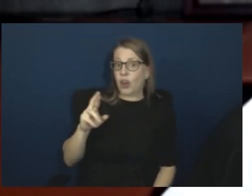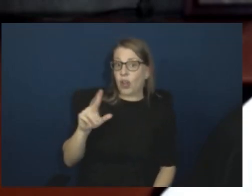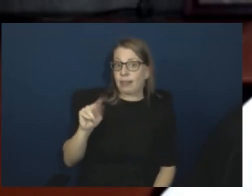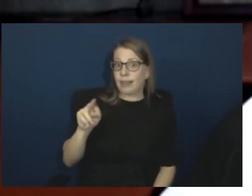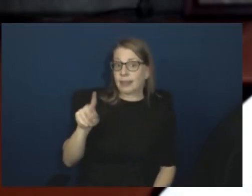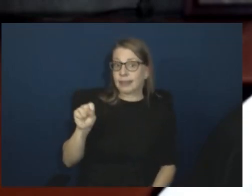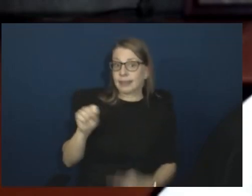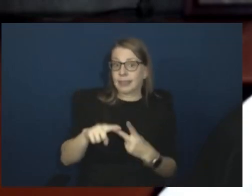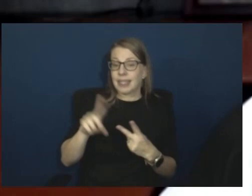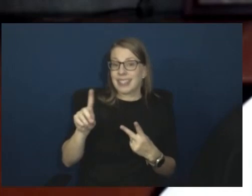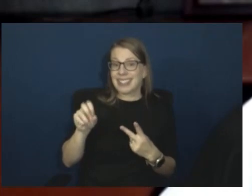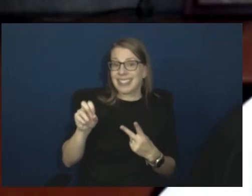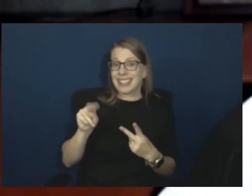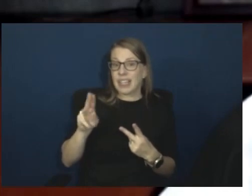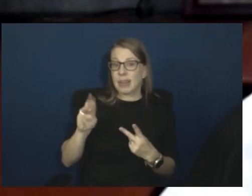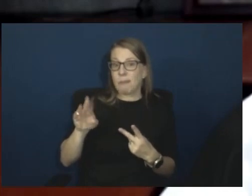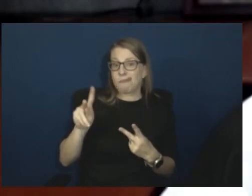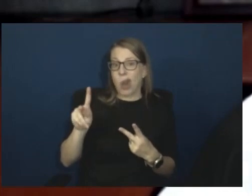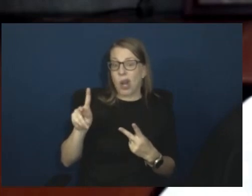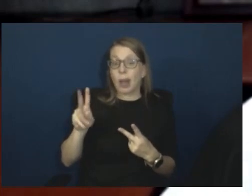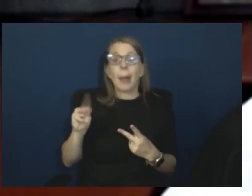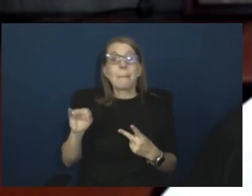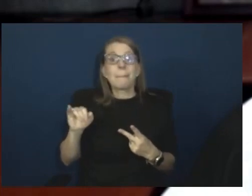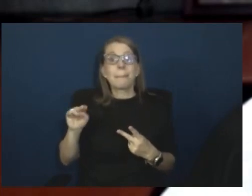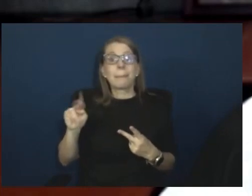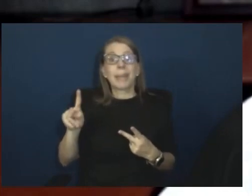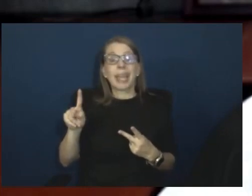mink were transmitting a mutated,